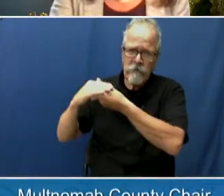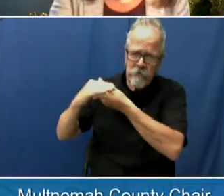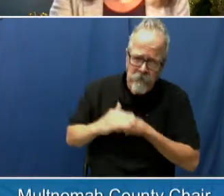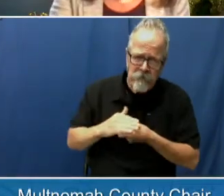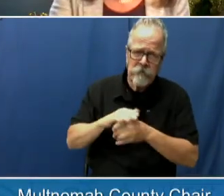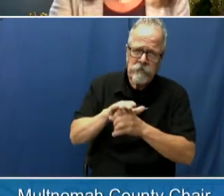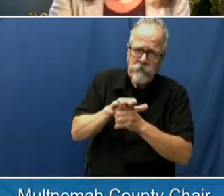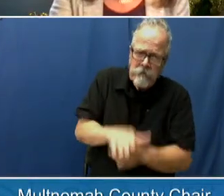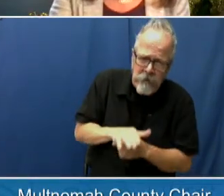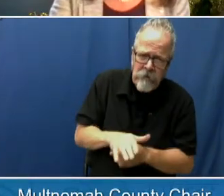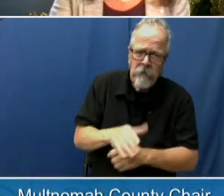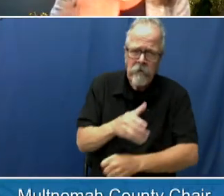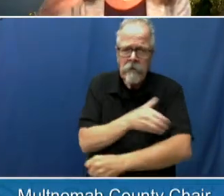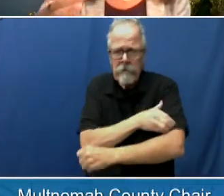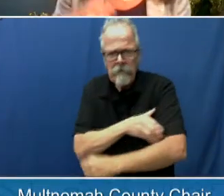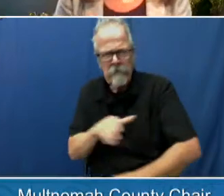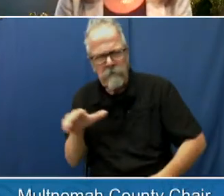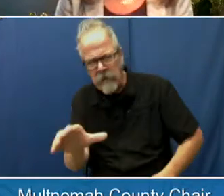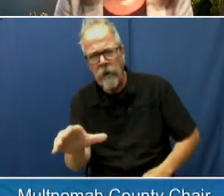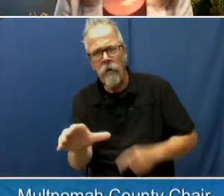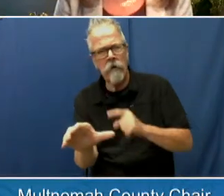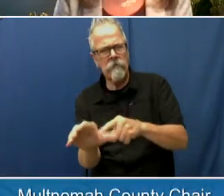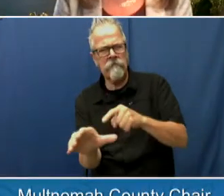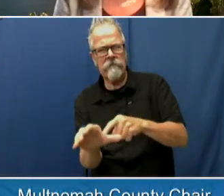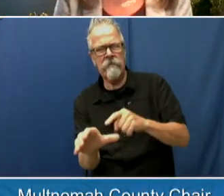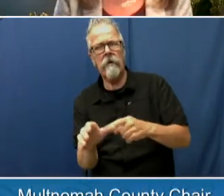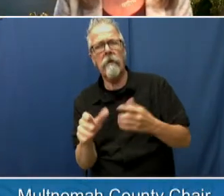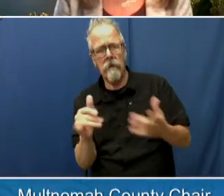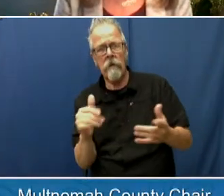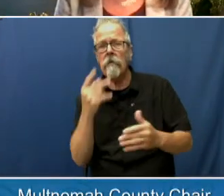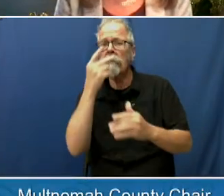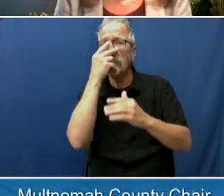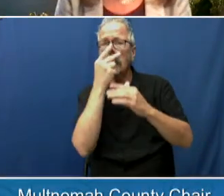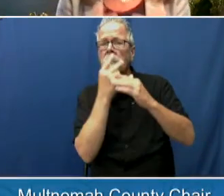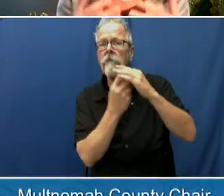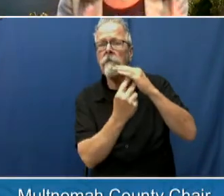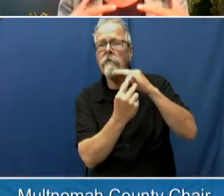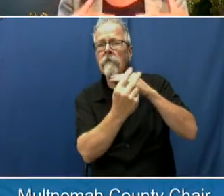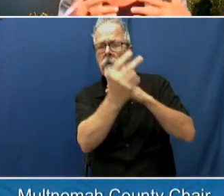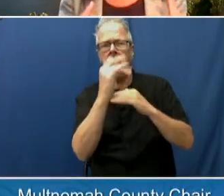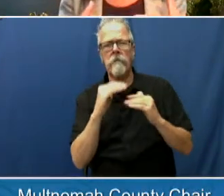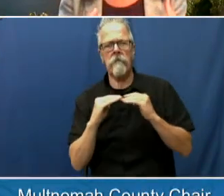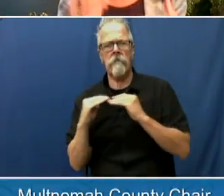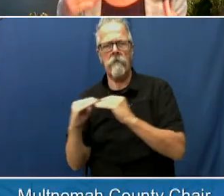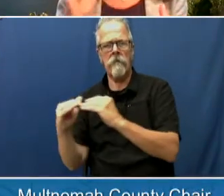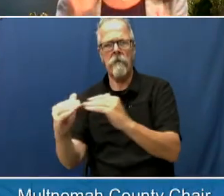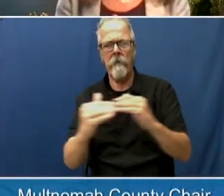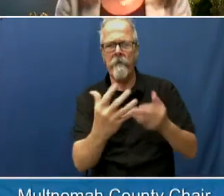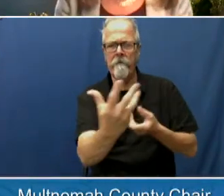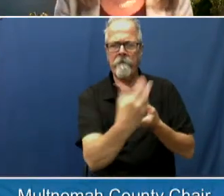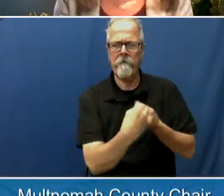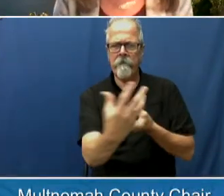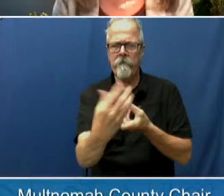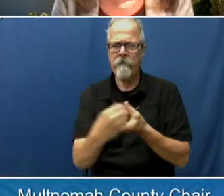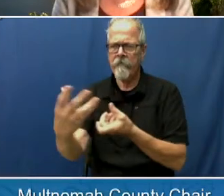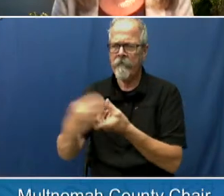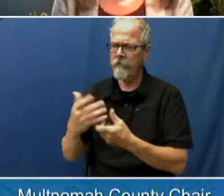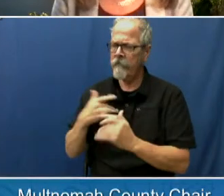more equitable, inclusive, hopeful future is what we will have, what we have chosen to pursue in our present, because we